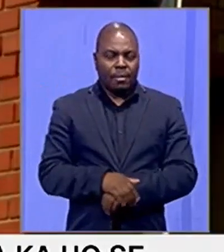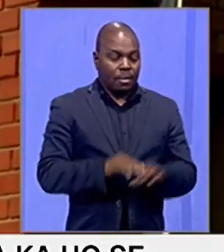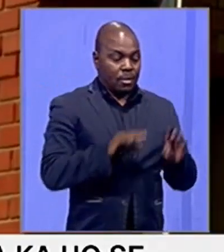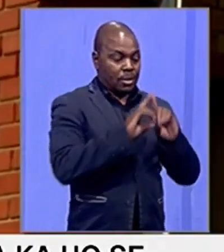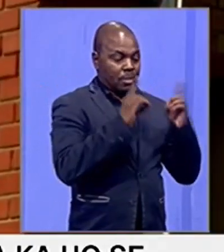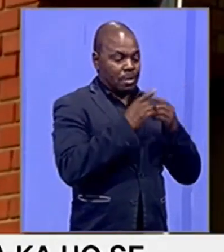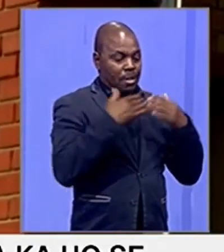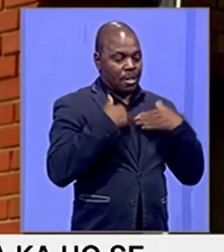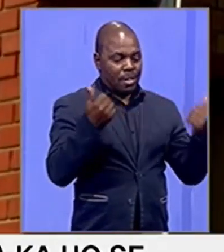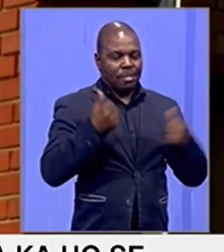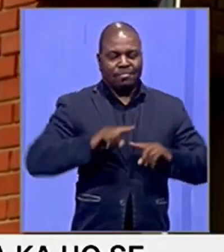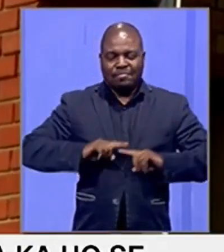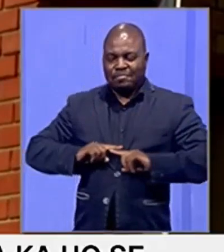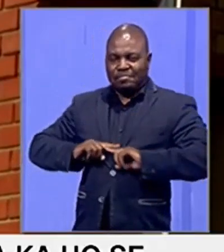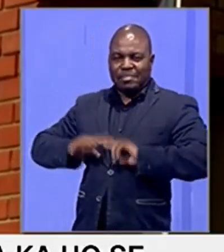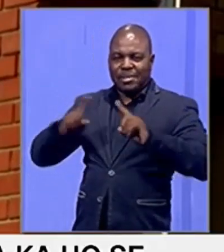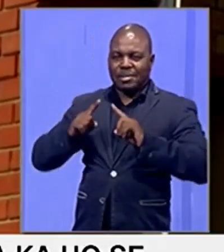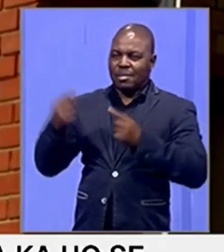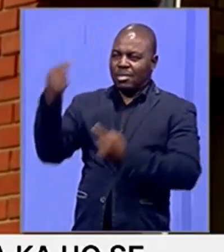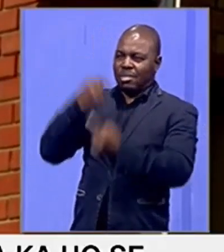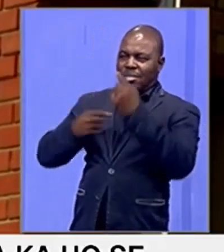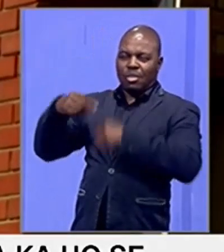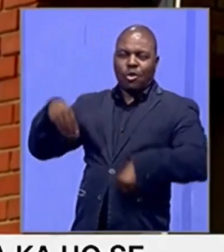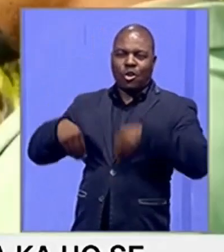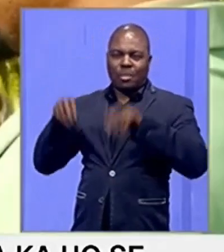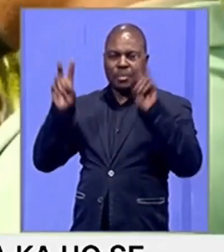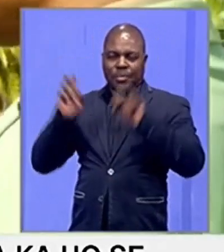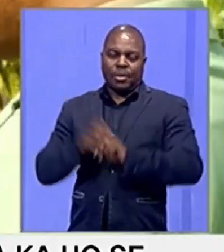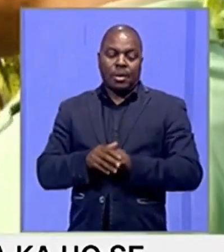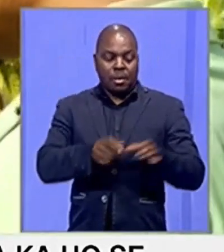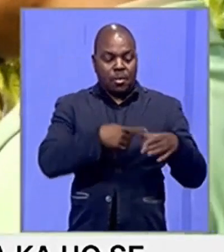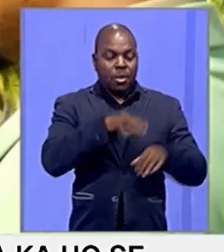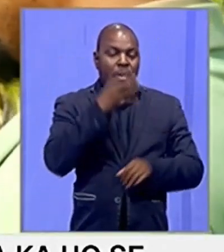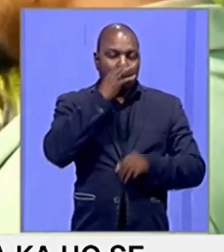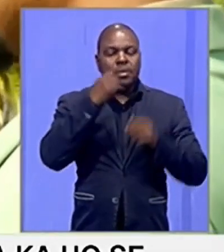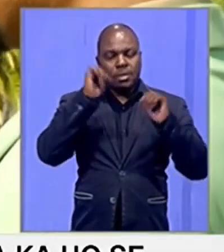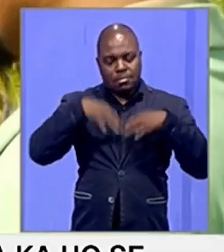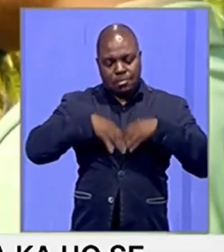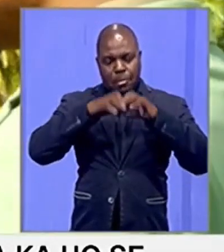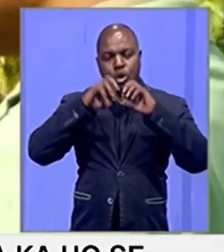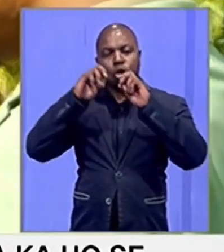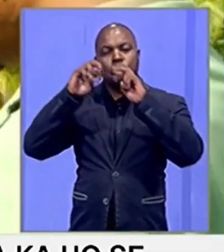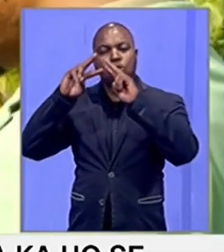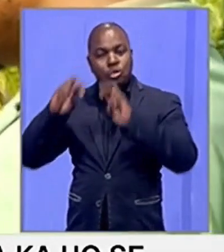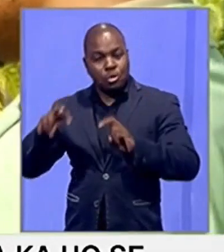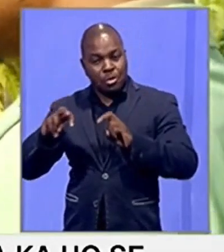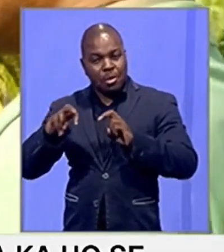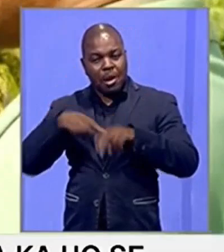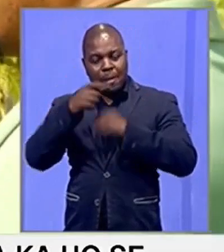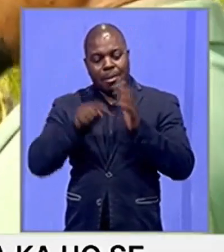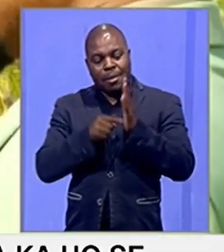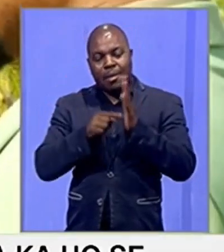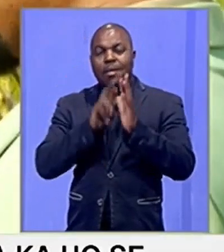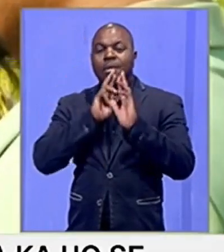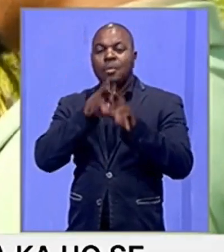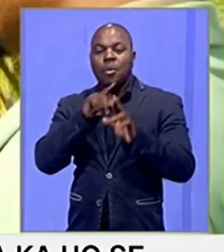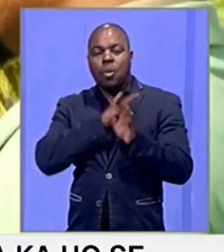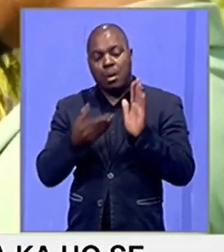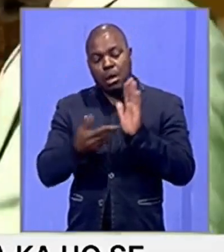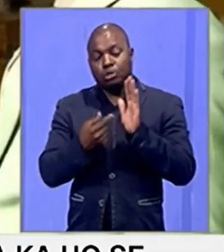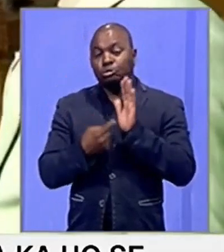le kgapetse kwa thoko ditatofatso tsa bonweenwee lone la re le tlhomile dipatlisiso mabapi le pegelo e laetsang fa go